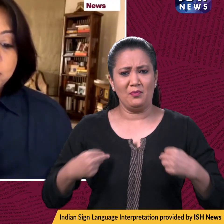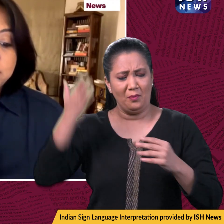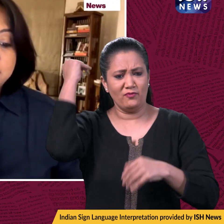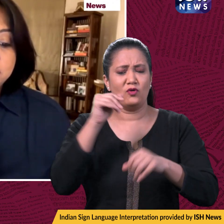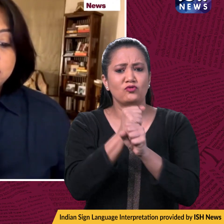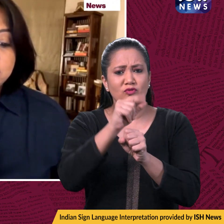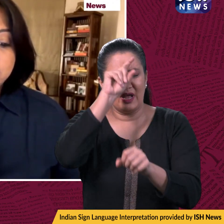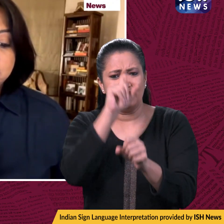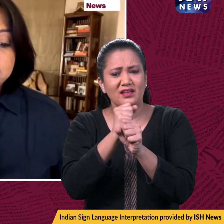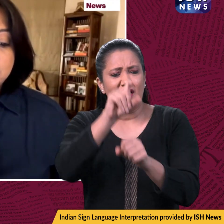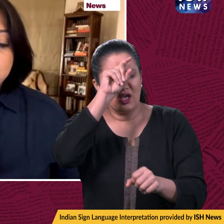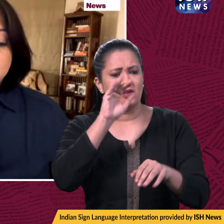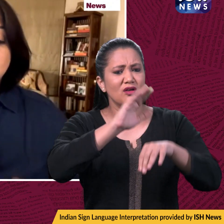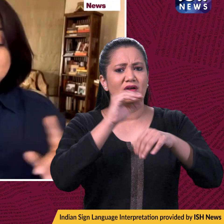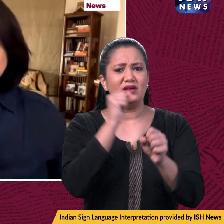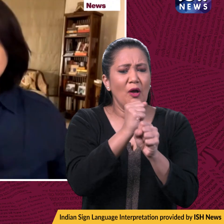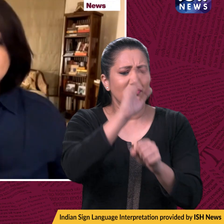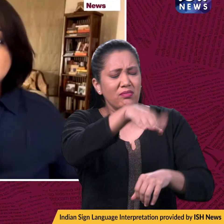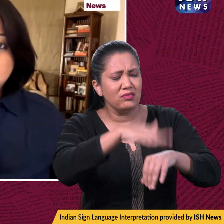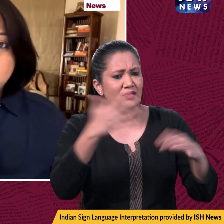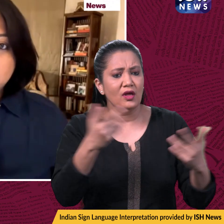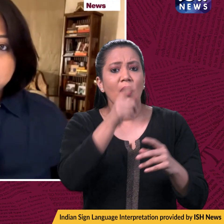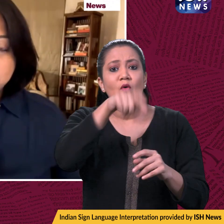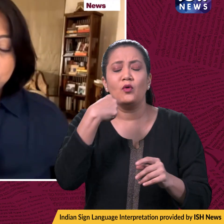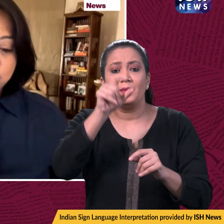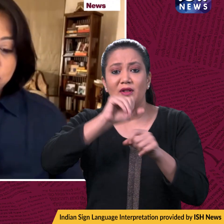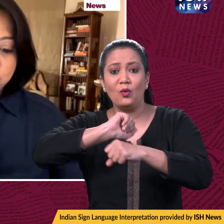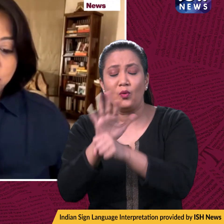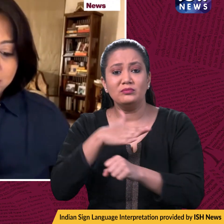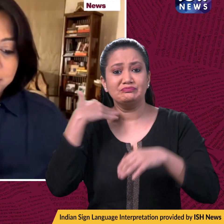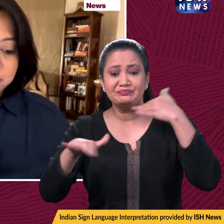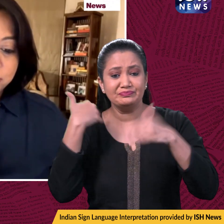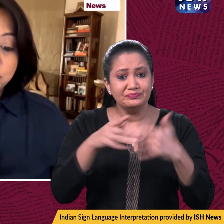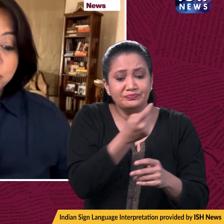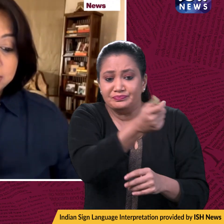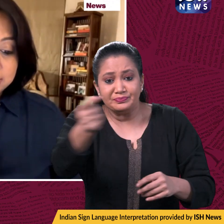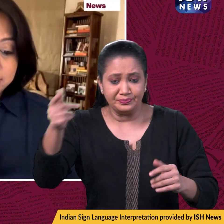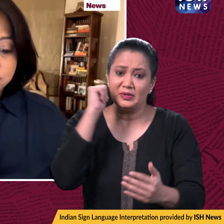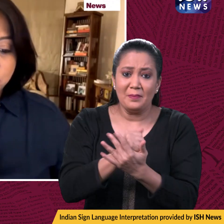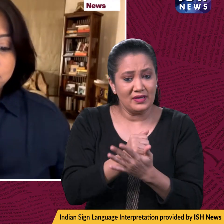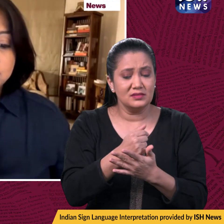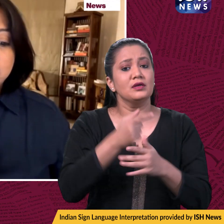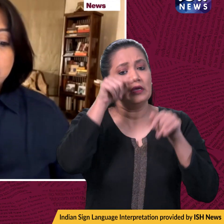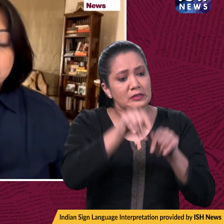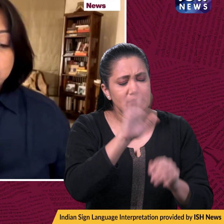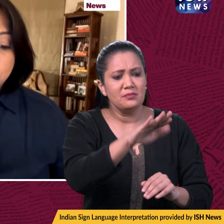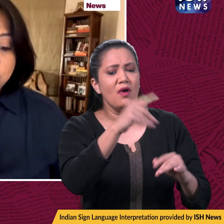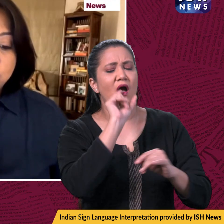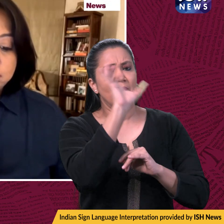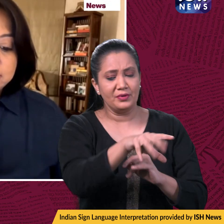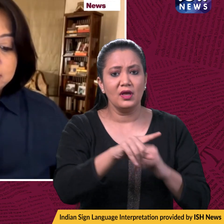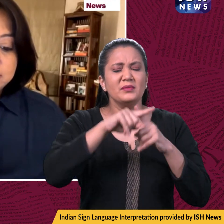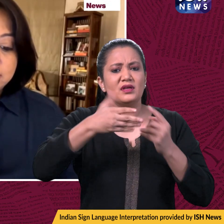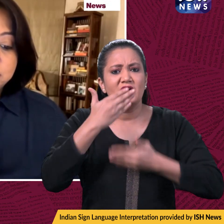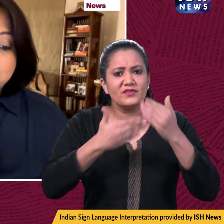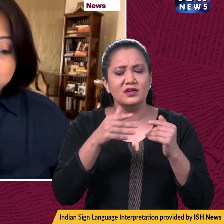Supreme Court pulled up the Gujarat government while asking it to pay compensation to family members of those who had died of COVID. It